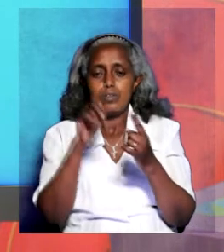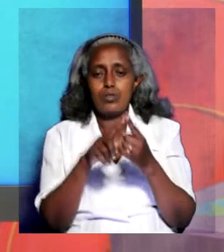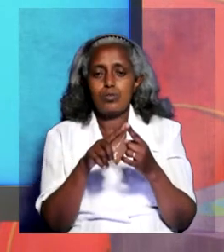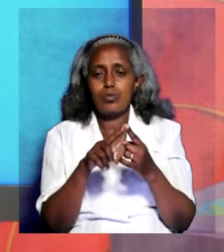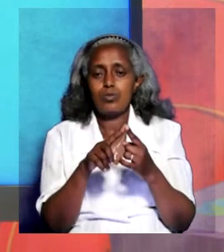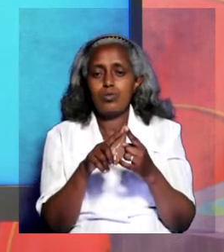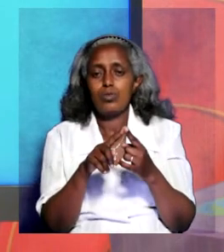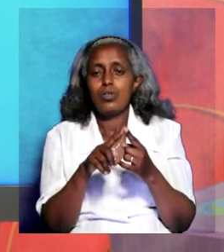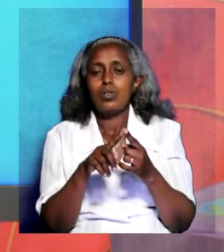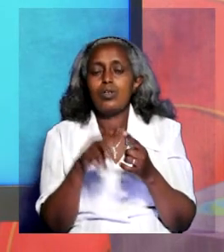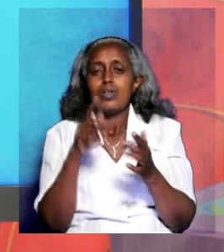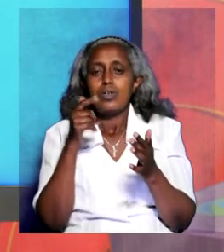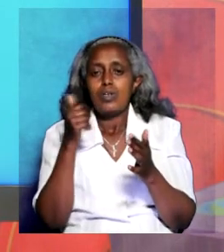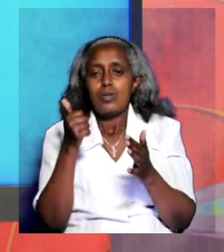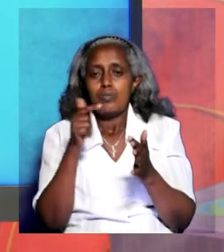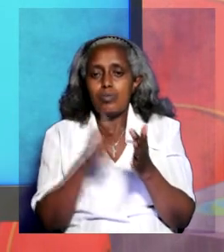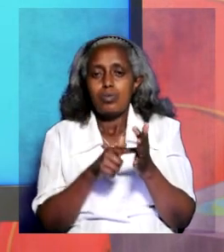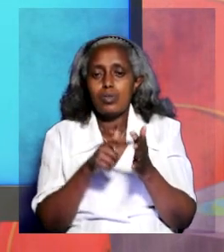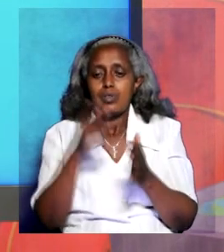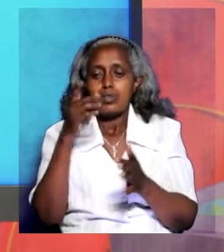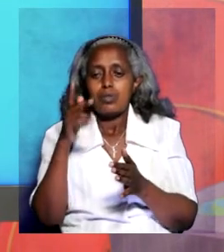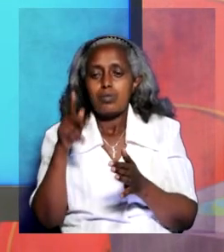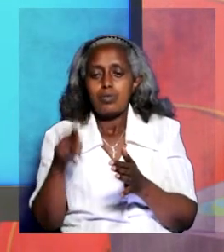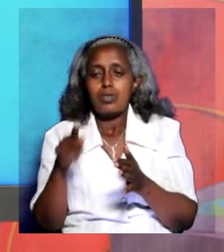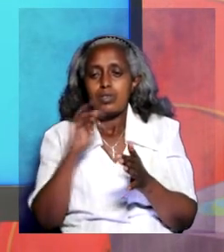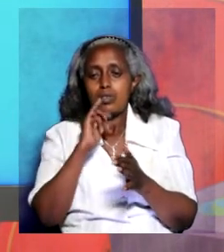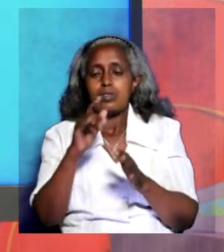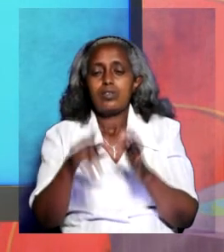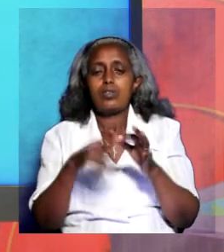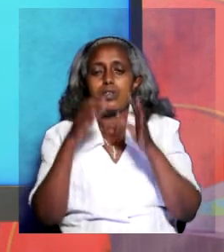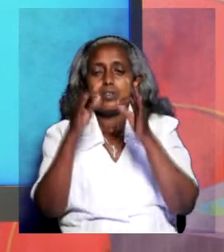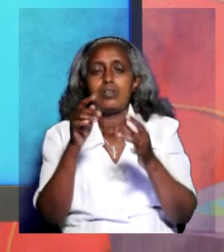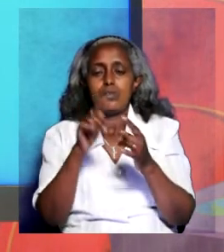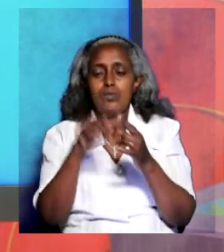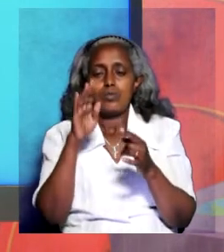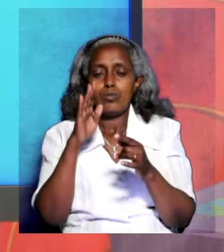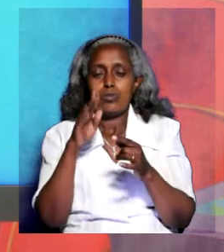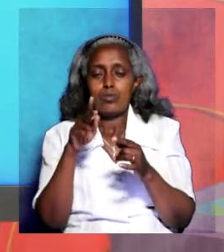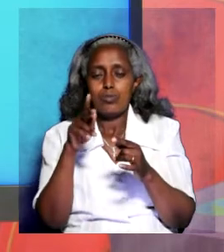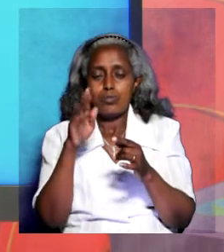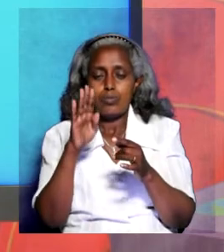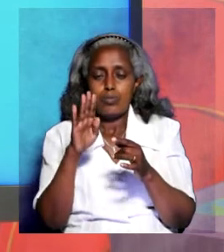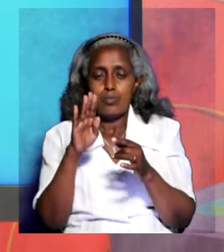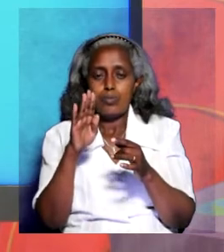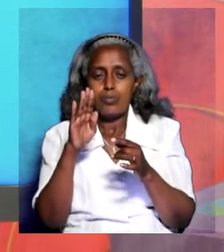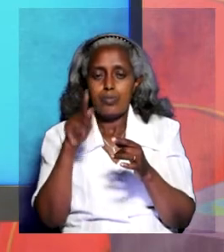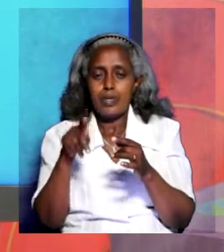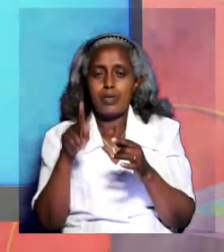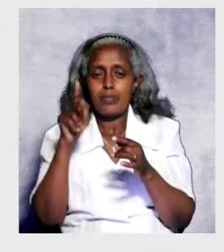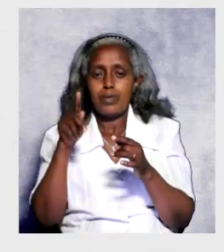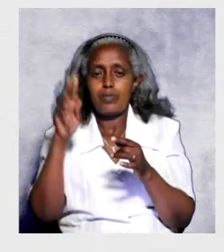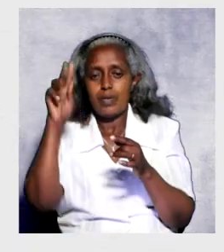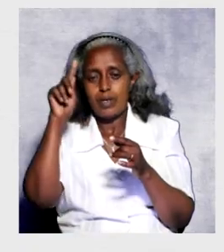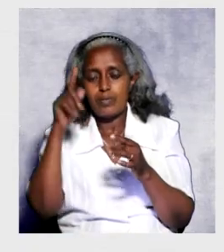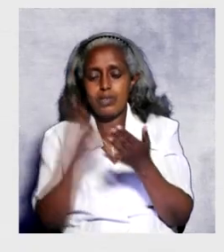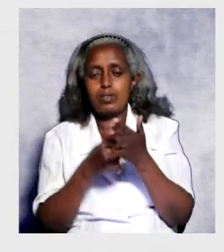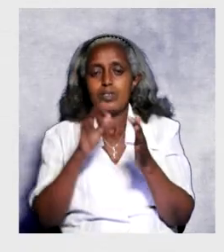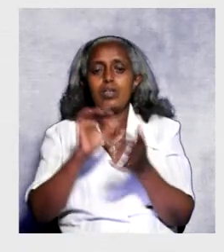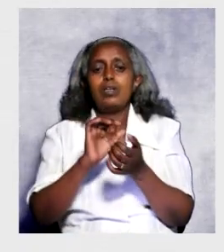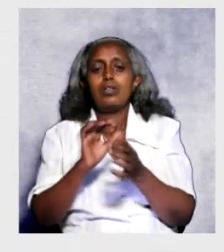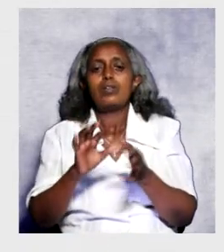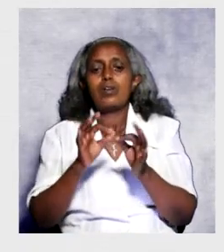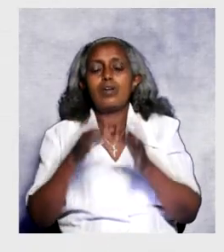if a point P is translated to P prime, then P prime is the translation